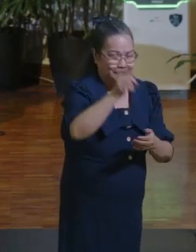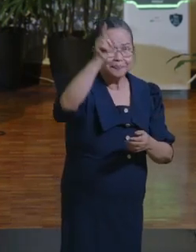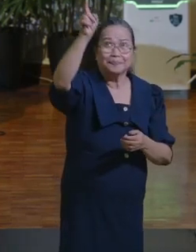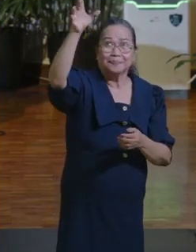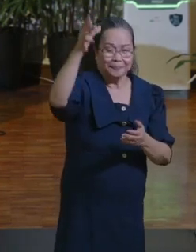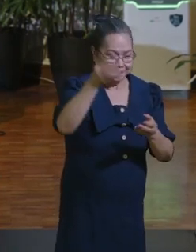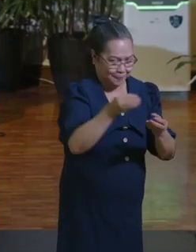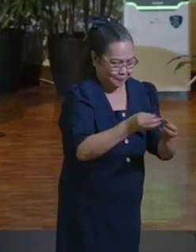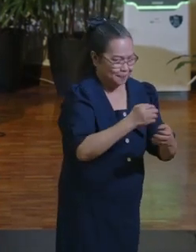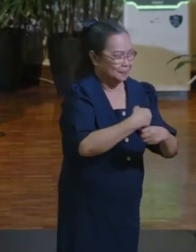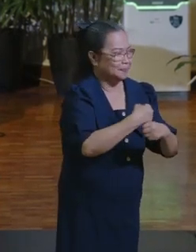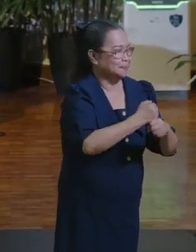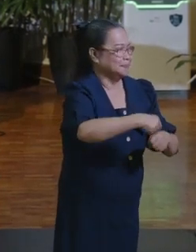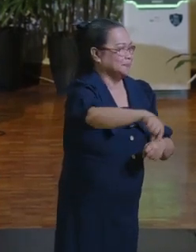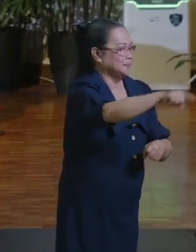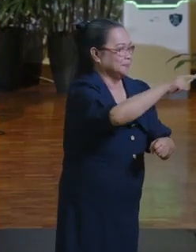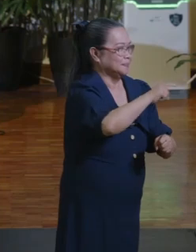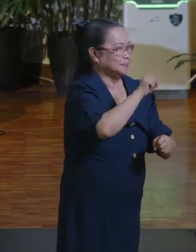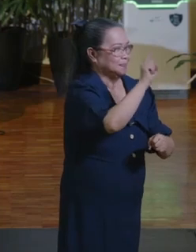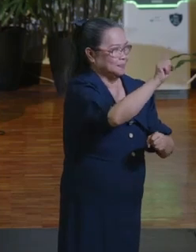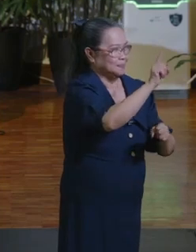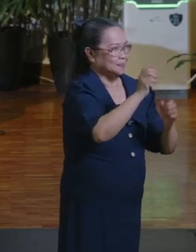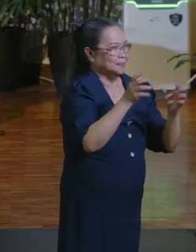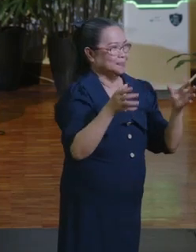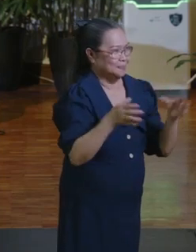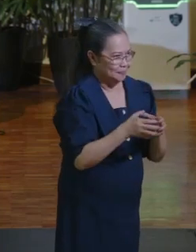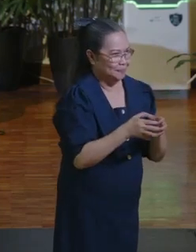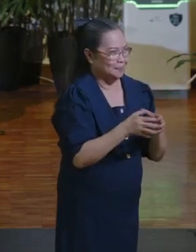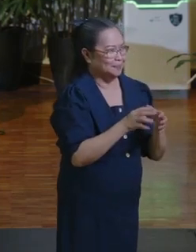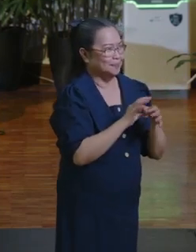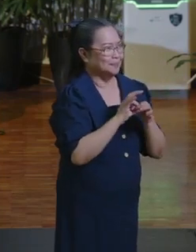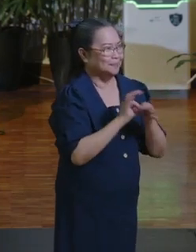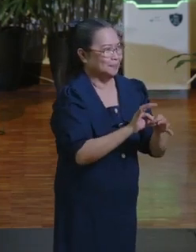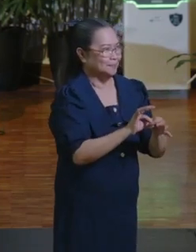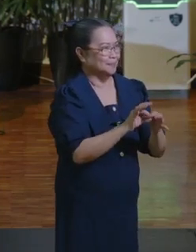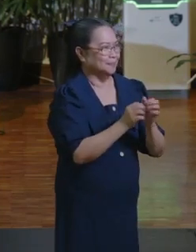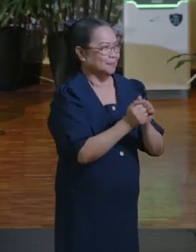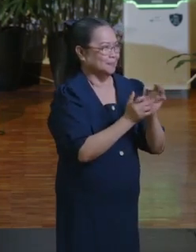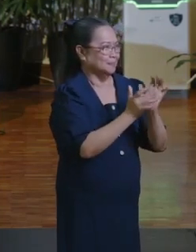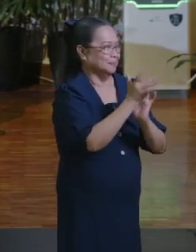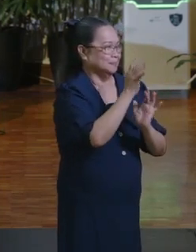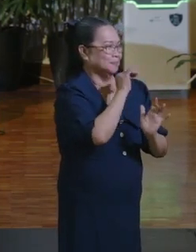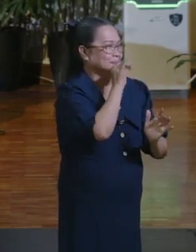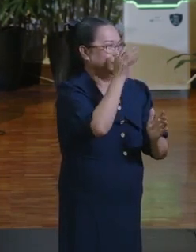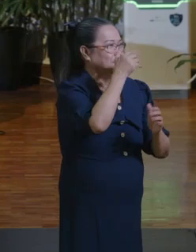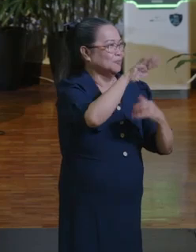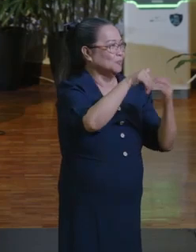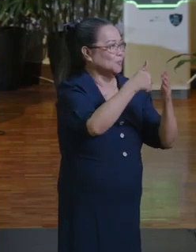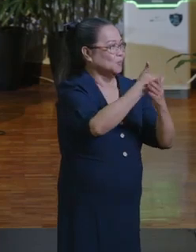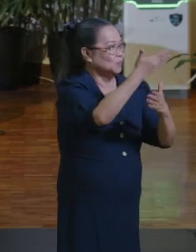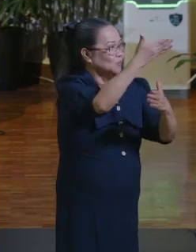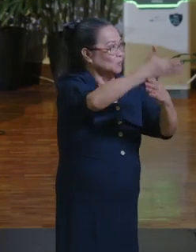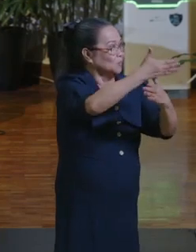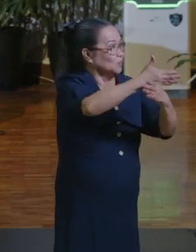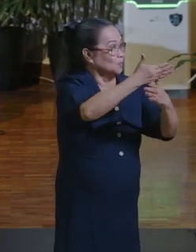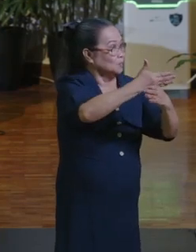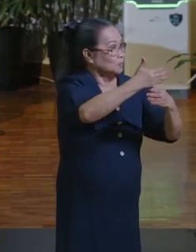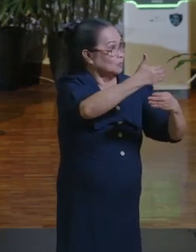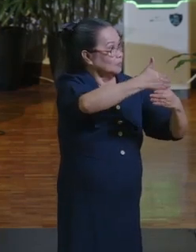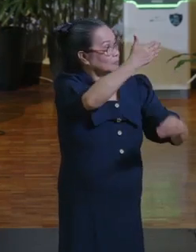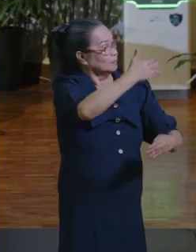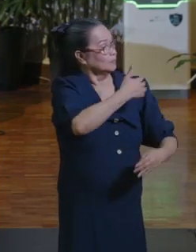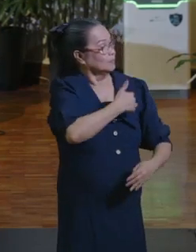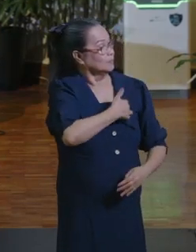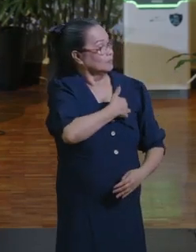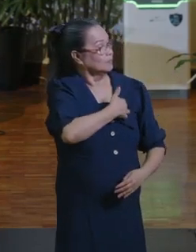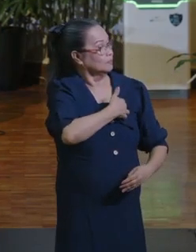who has made us both one and has broken down in His flesh the dividing wall of hostility, by